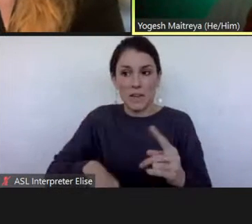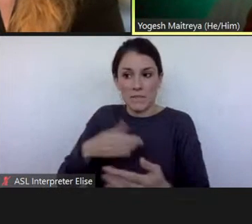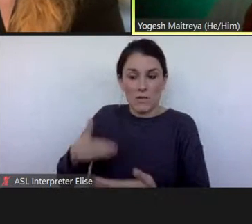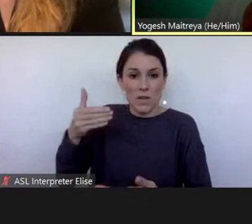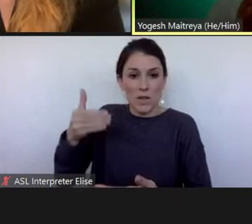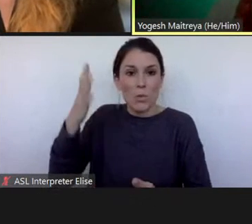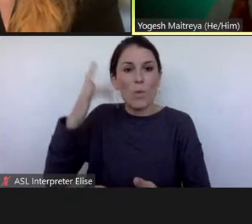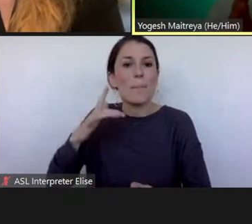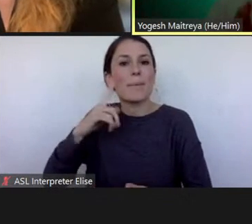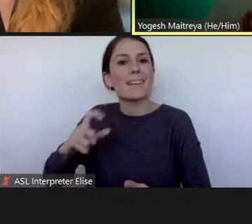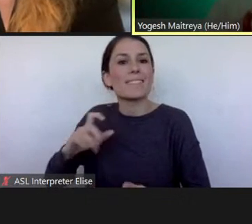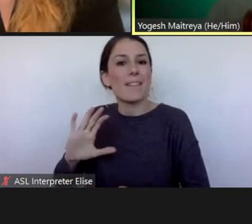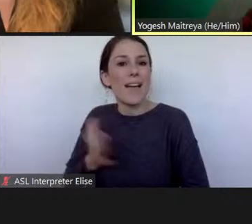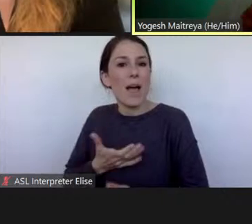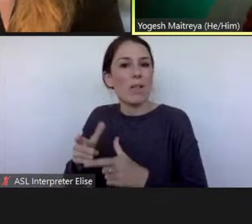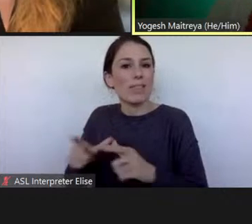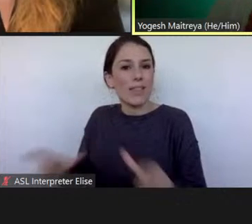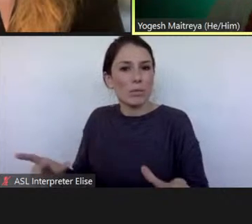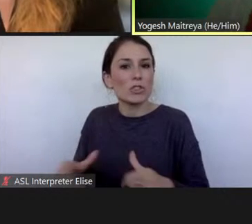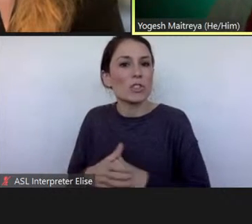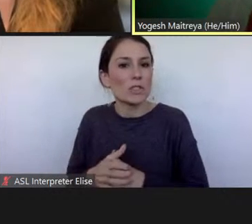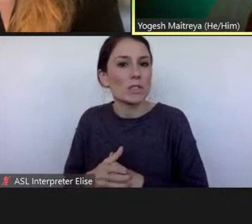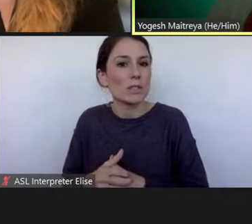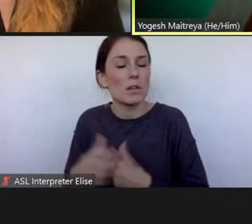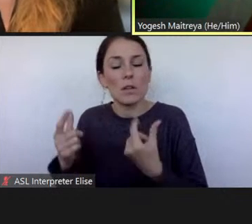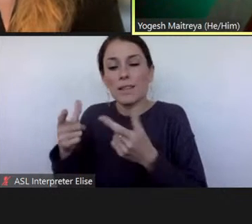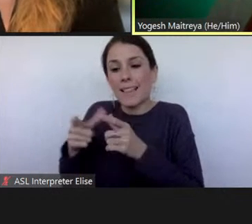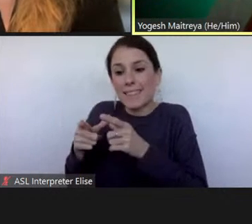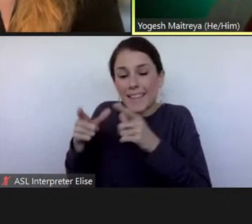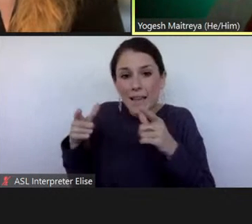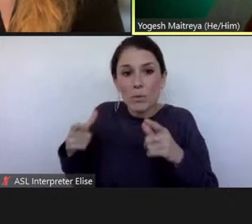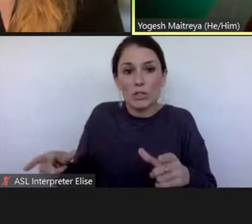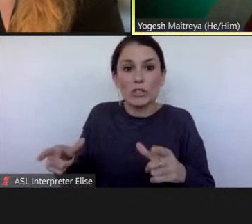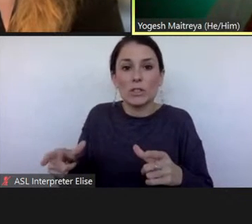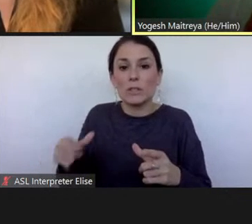are made to sink